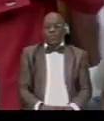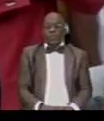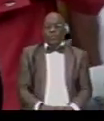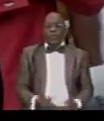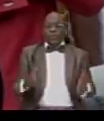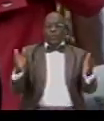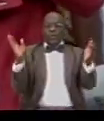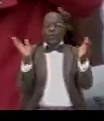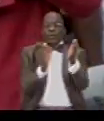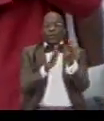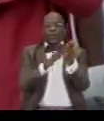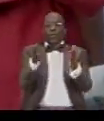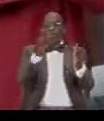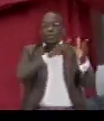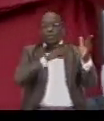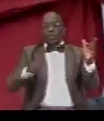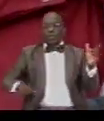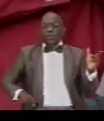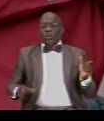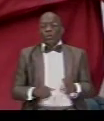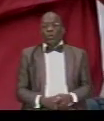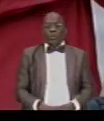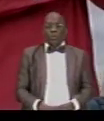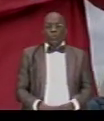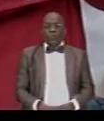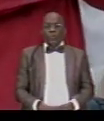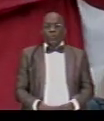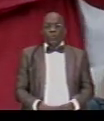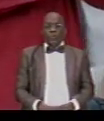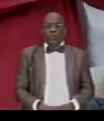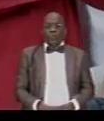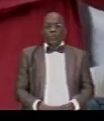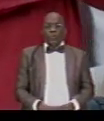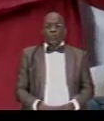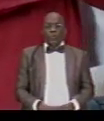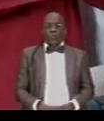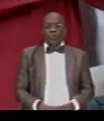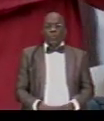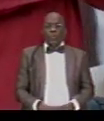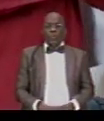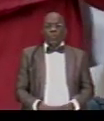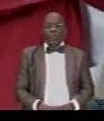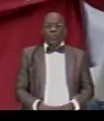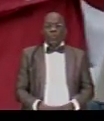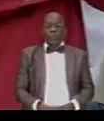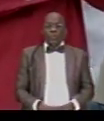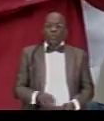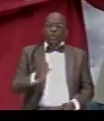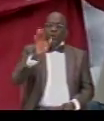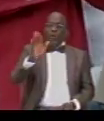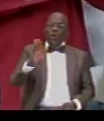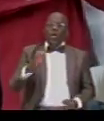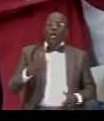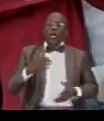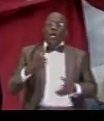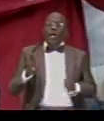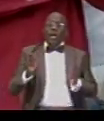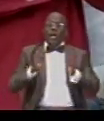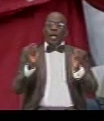Praise the Lord. Your hallelujah, Luca, like a Saba, hallelujah.